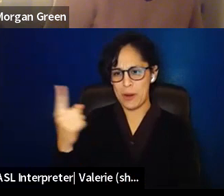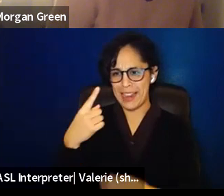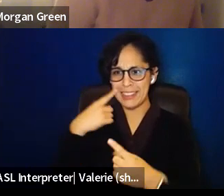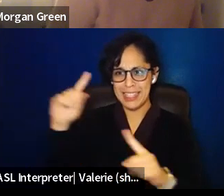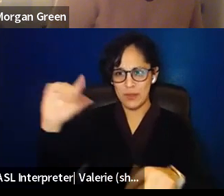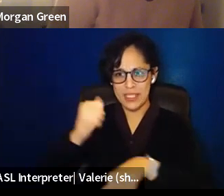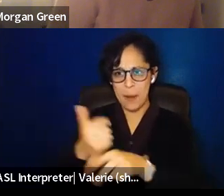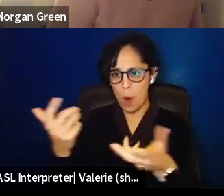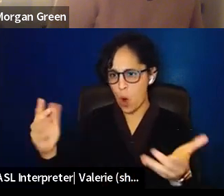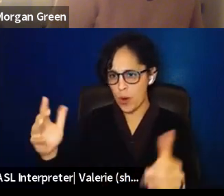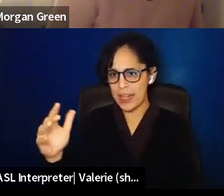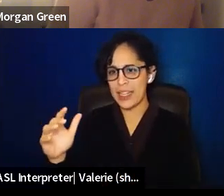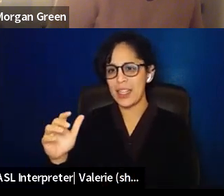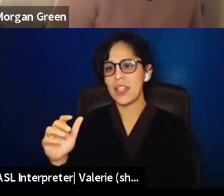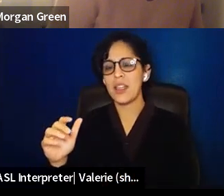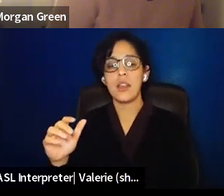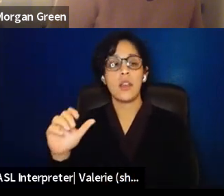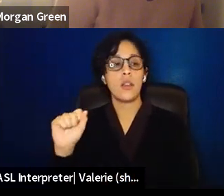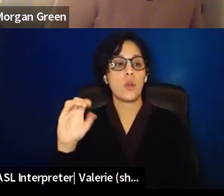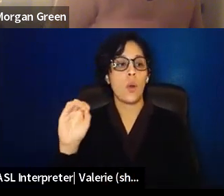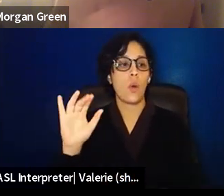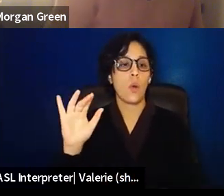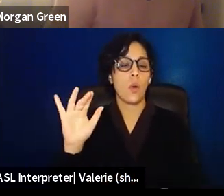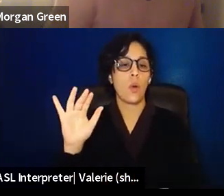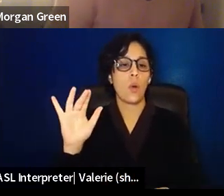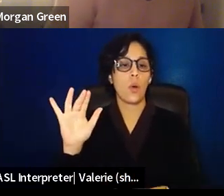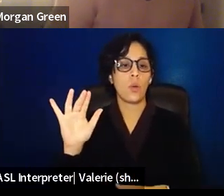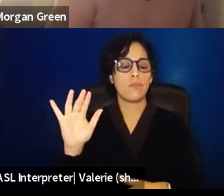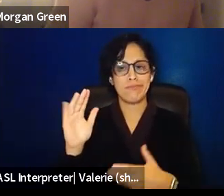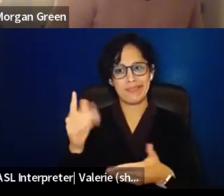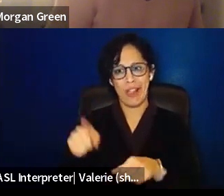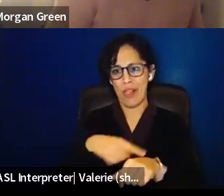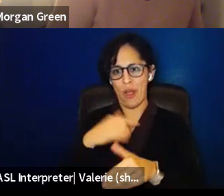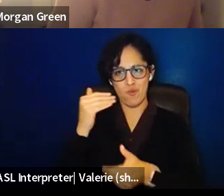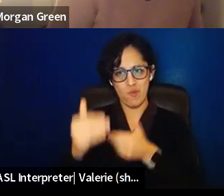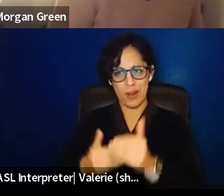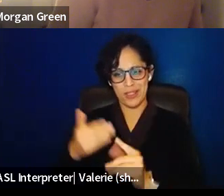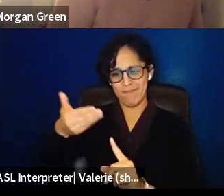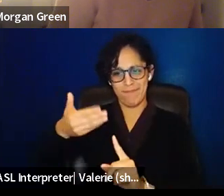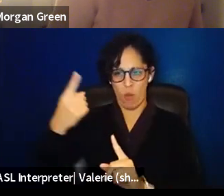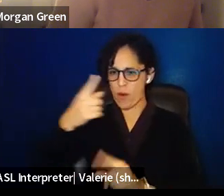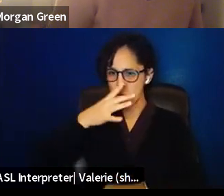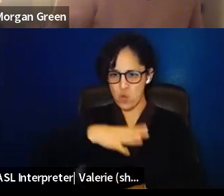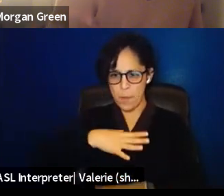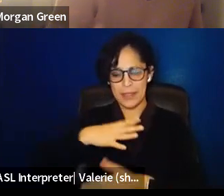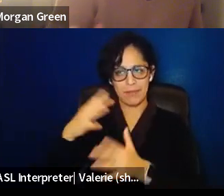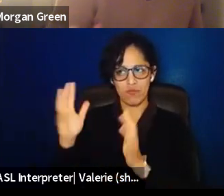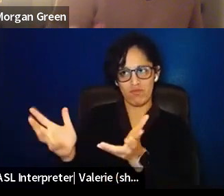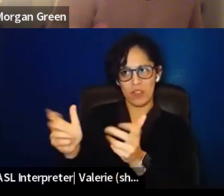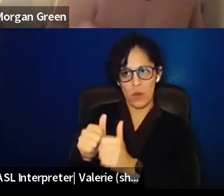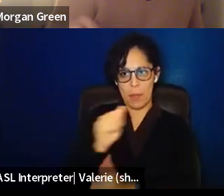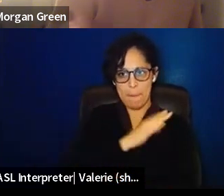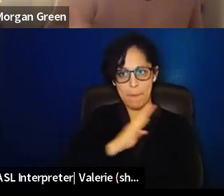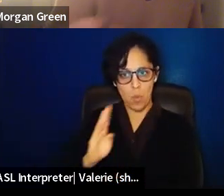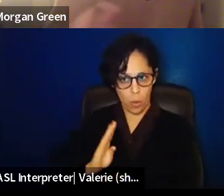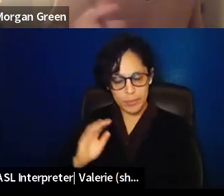question. So she, there was a long process of her talking to the board. And I think one